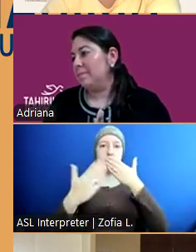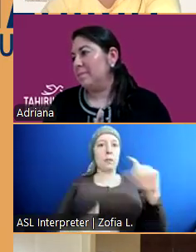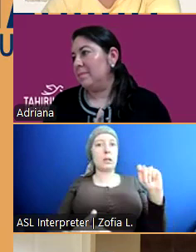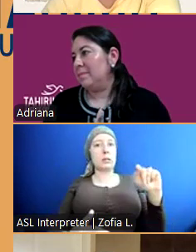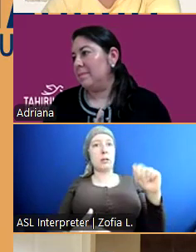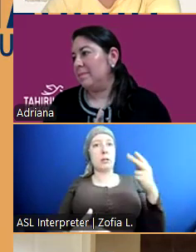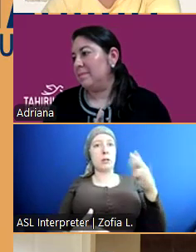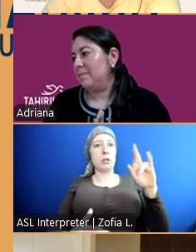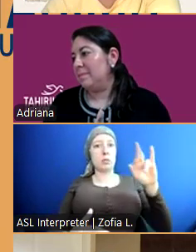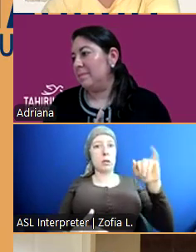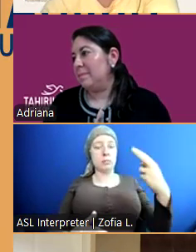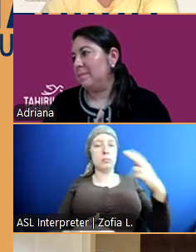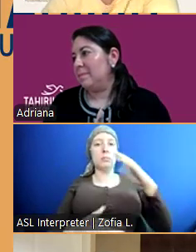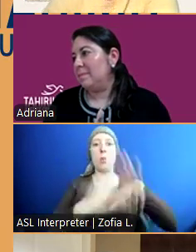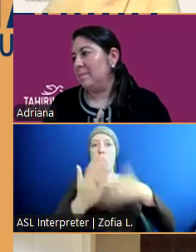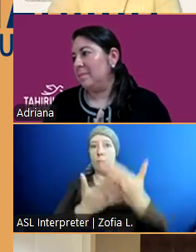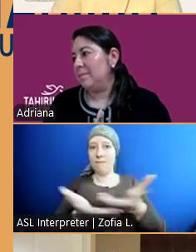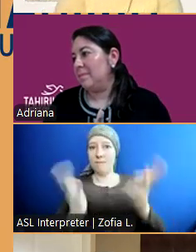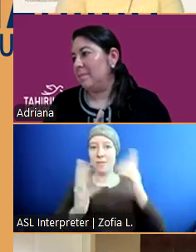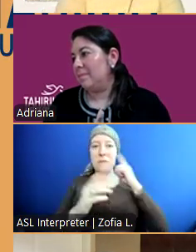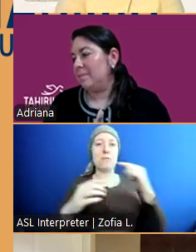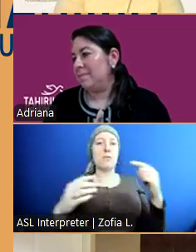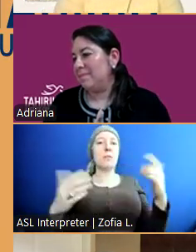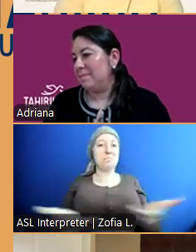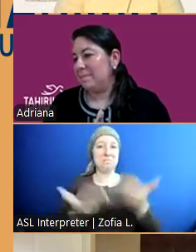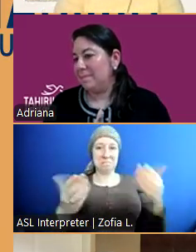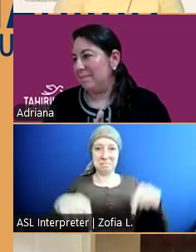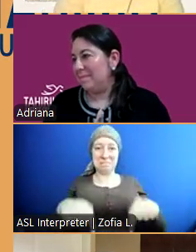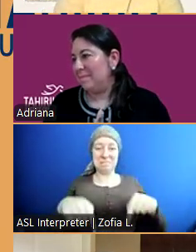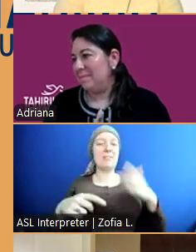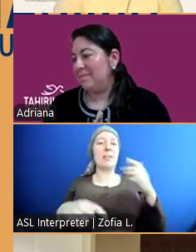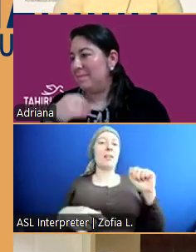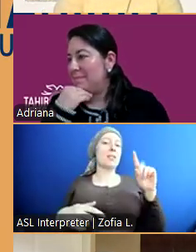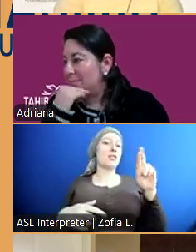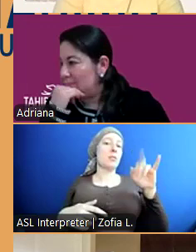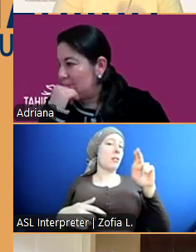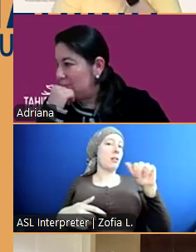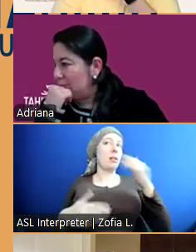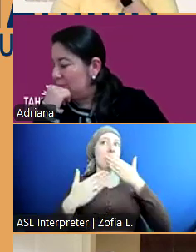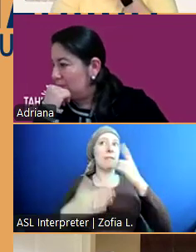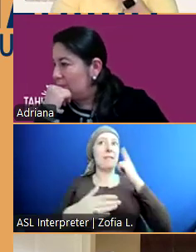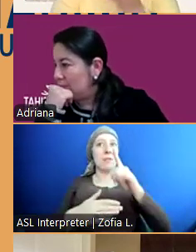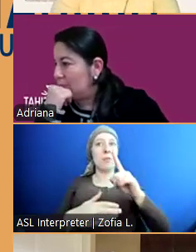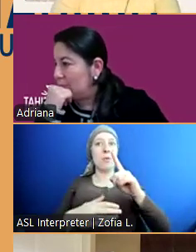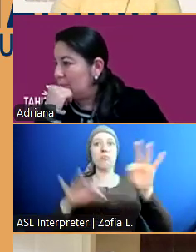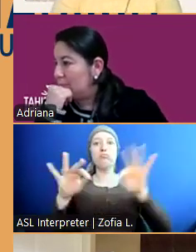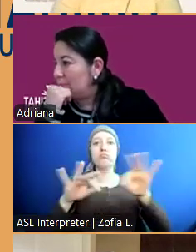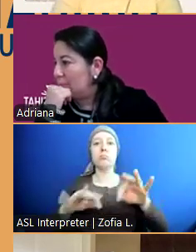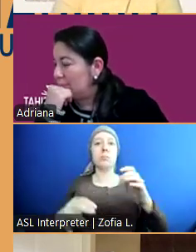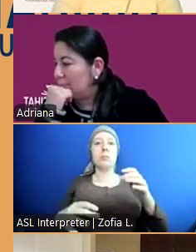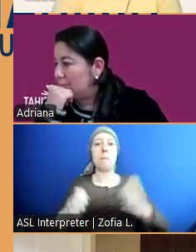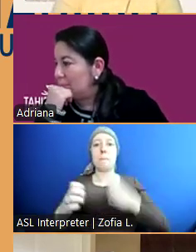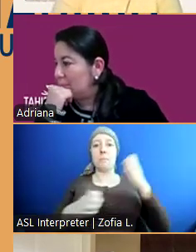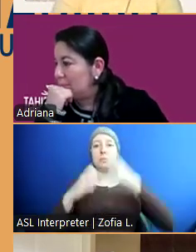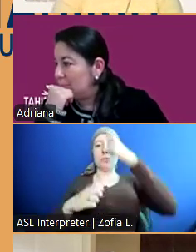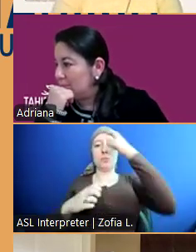and all of you for being here. And Adriana, thank you for going over the emotional trauma response,